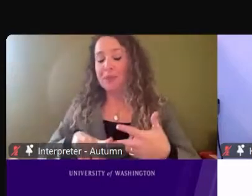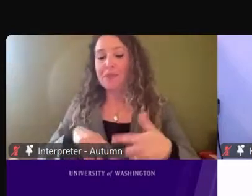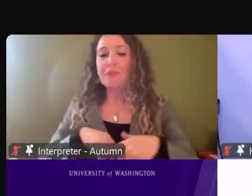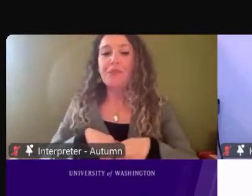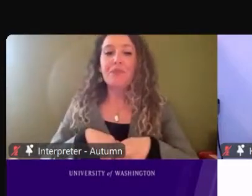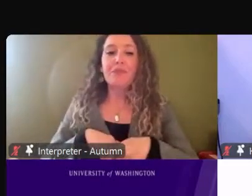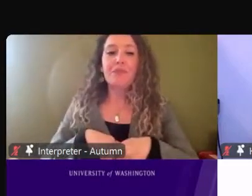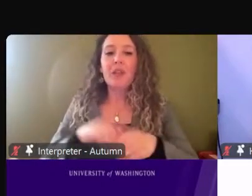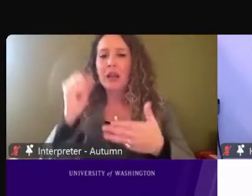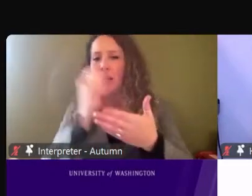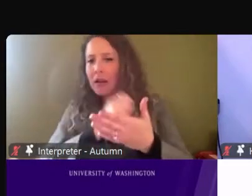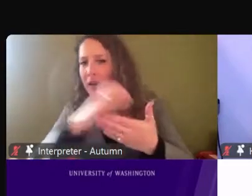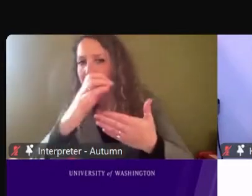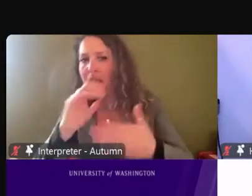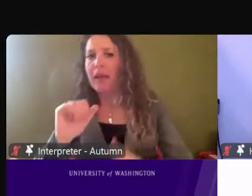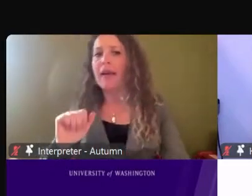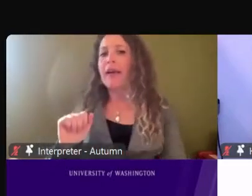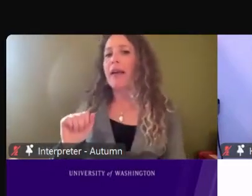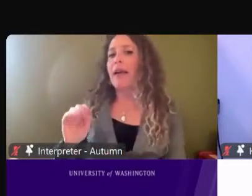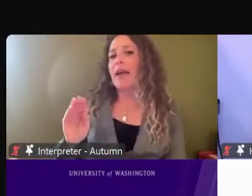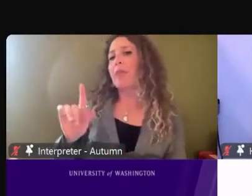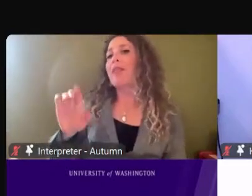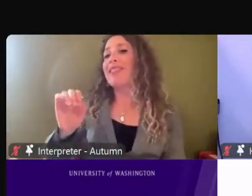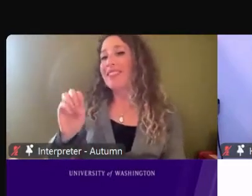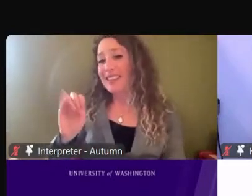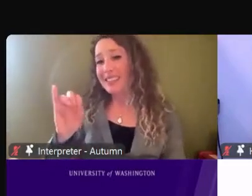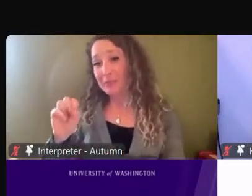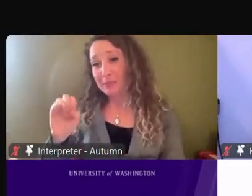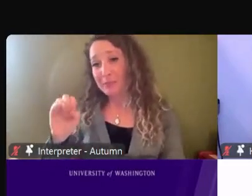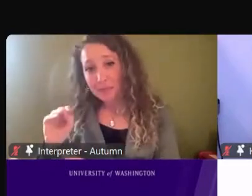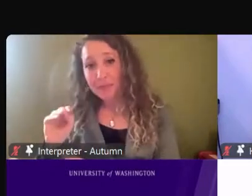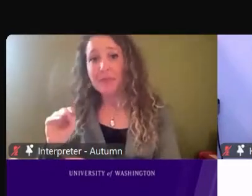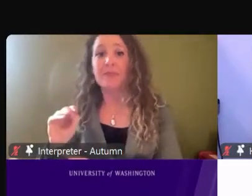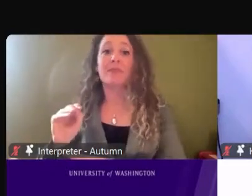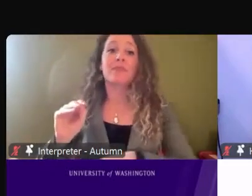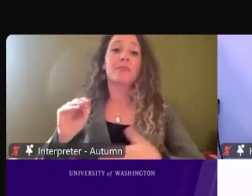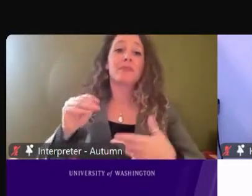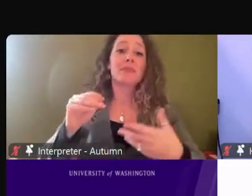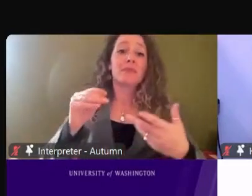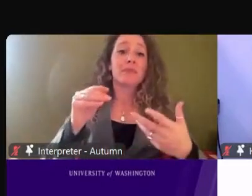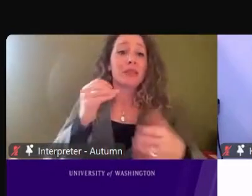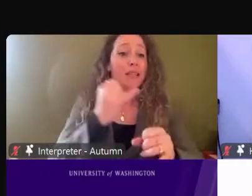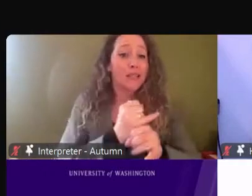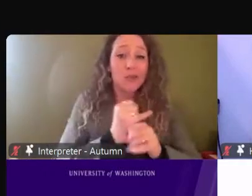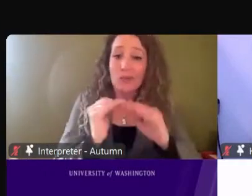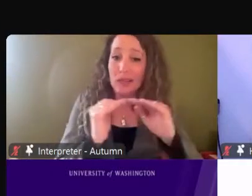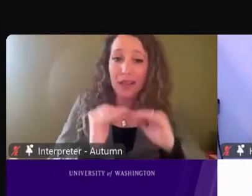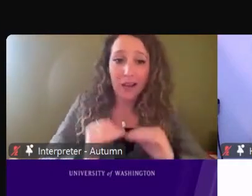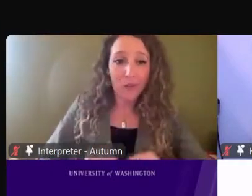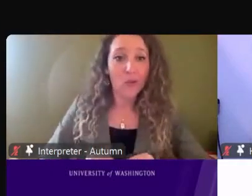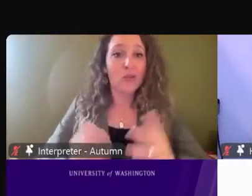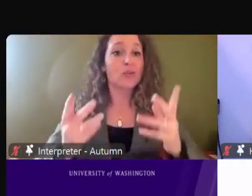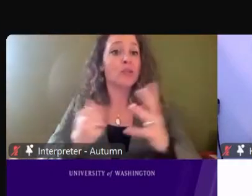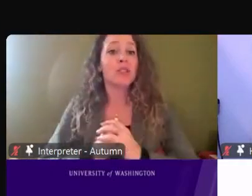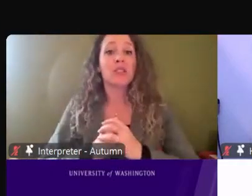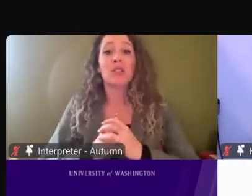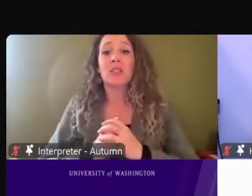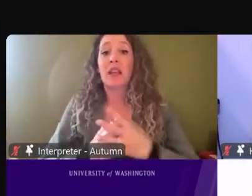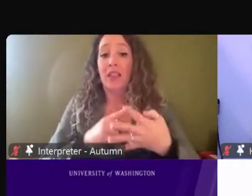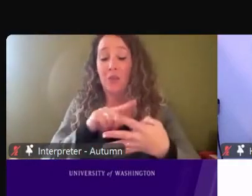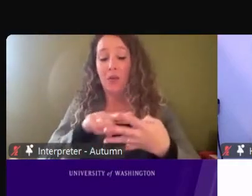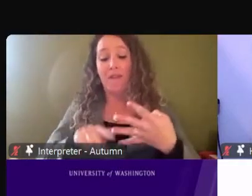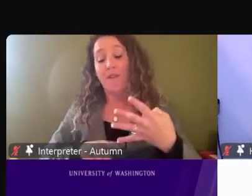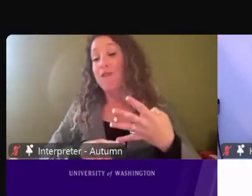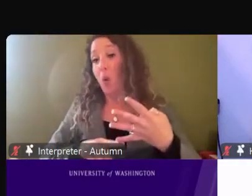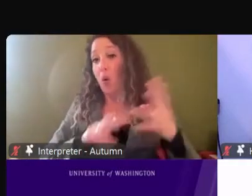of ableism and allyship at individual, at group, and at institutional levels. And four main